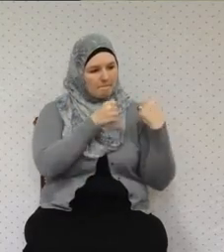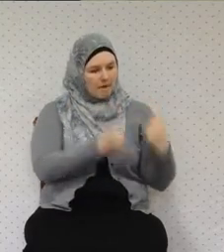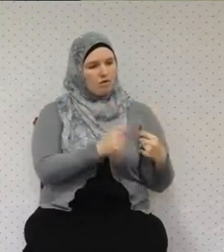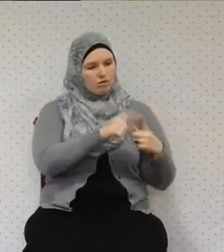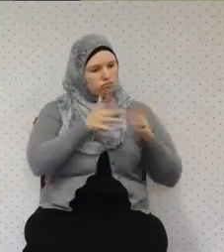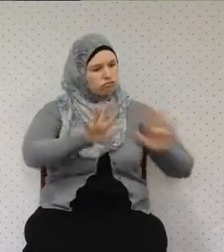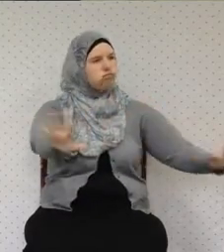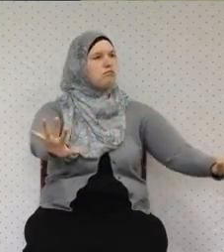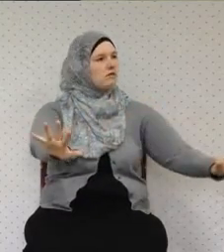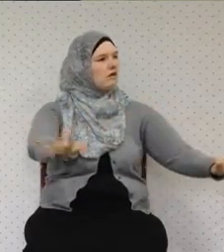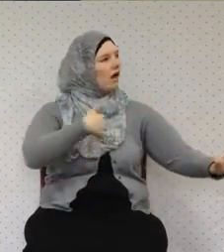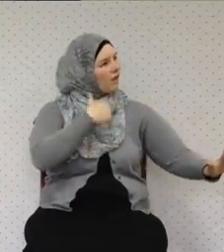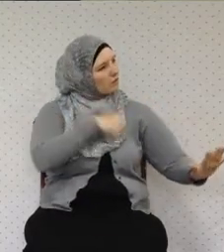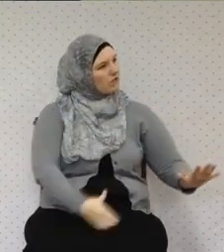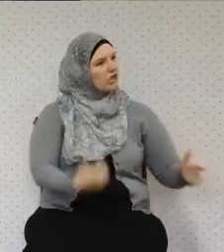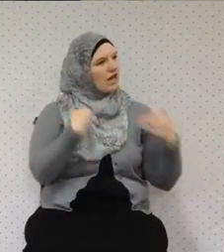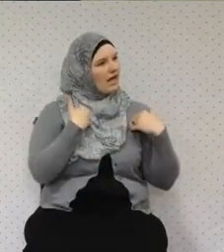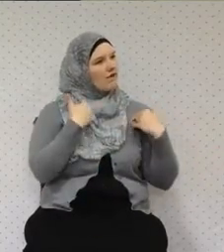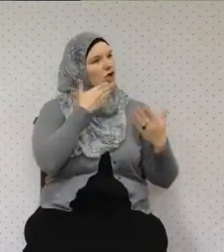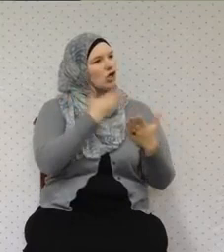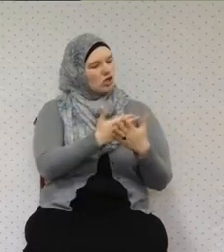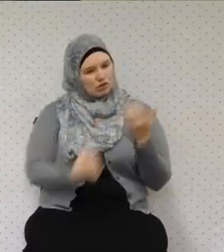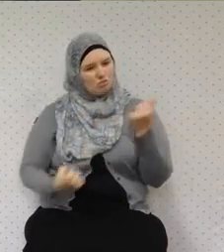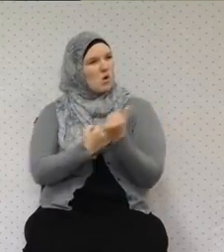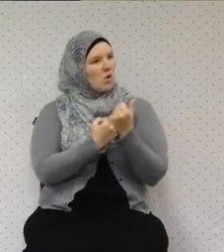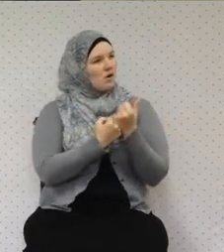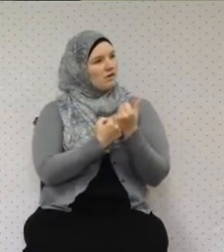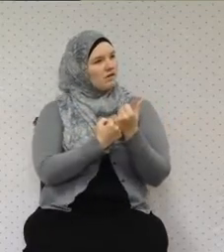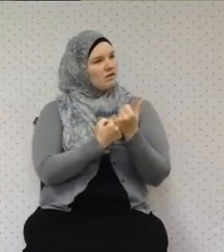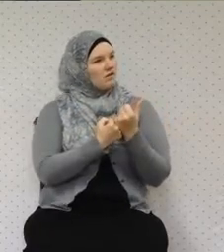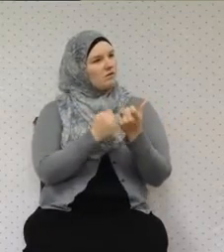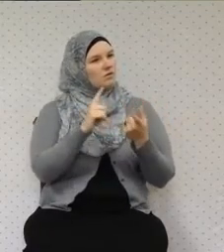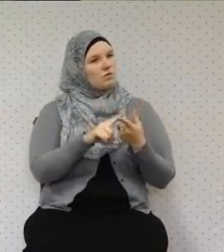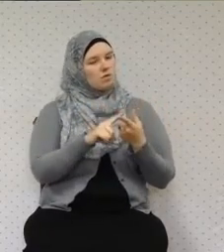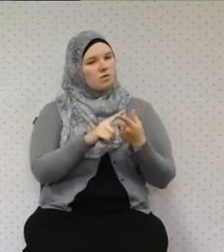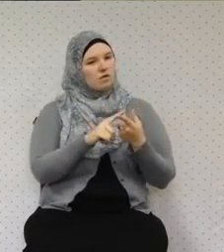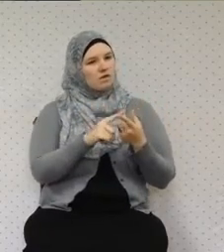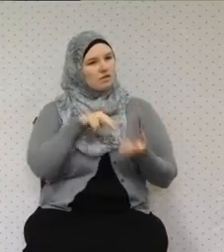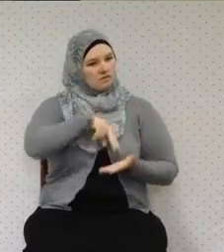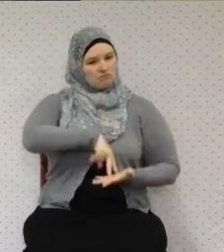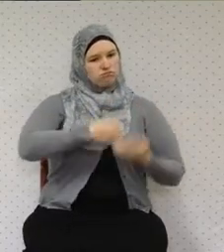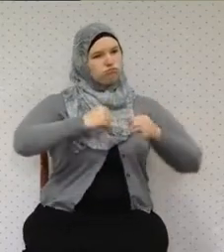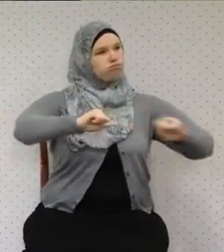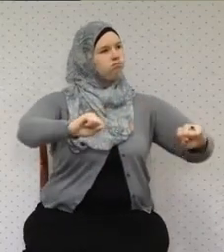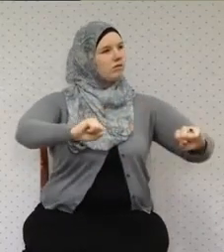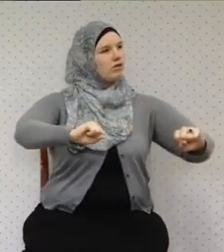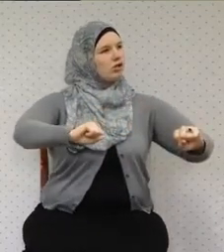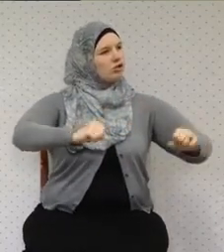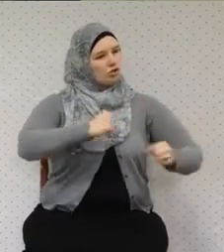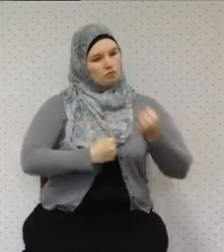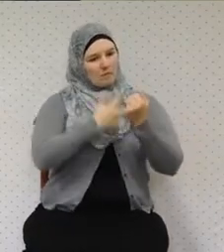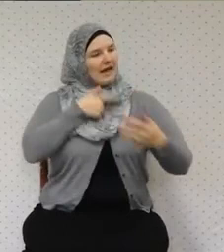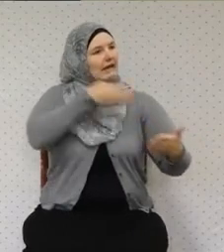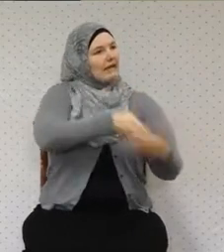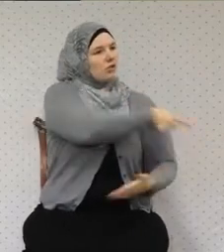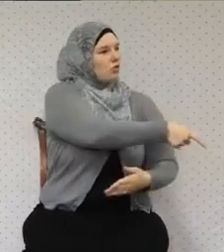back. Or I wish I have a good backing to stand me up and support me